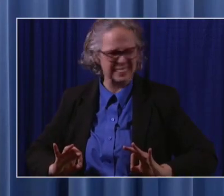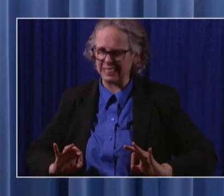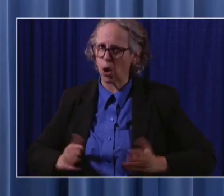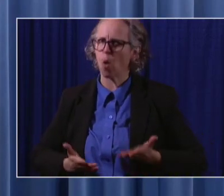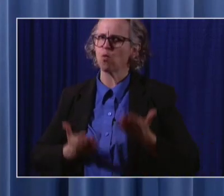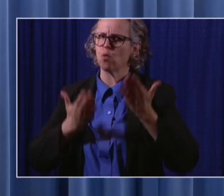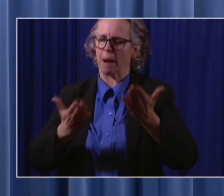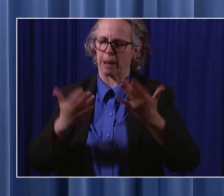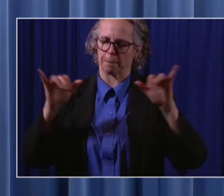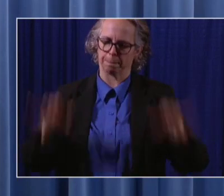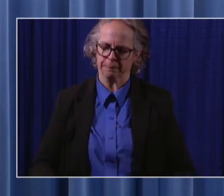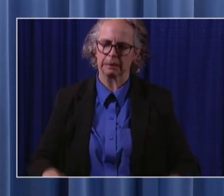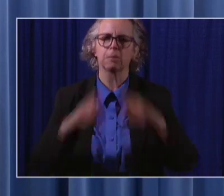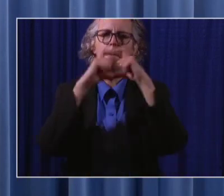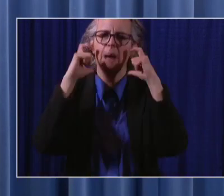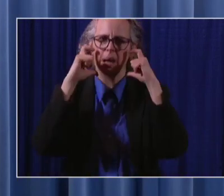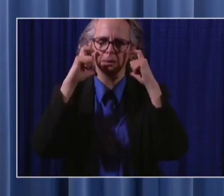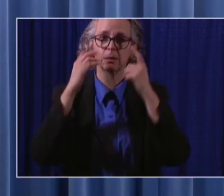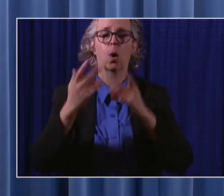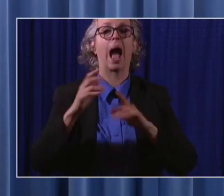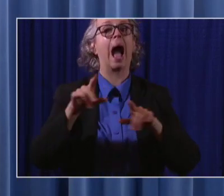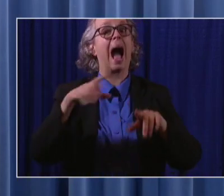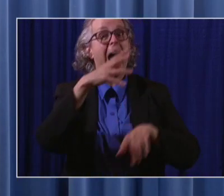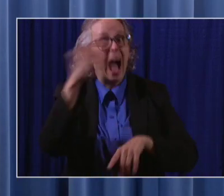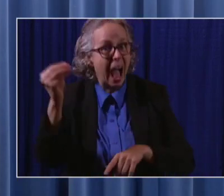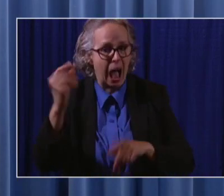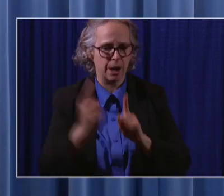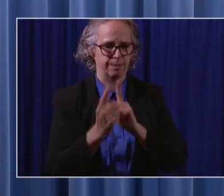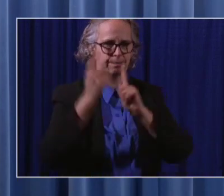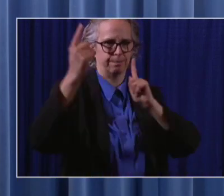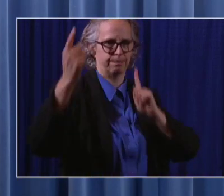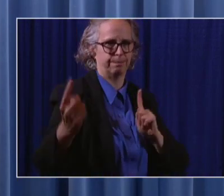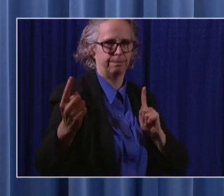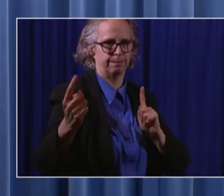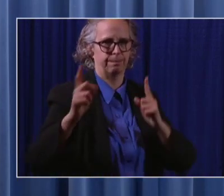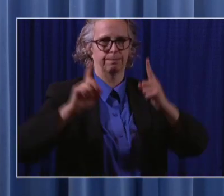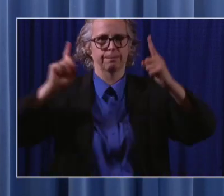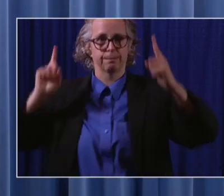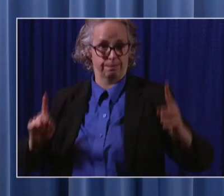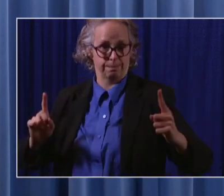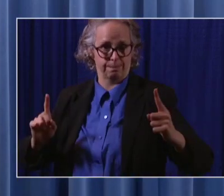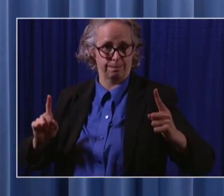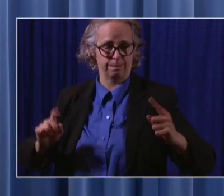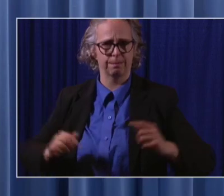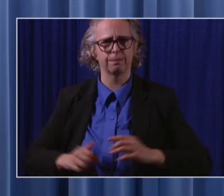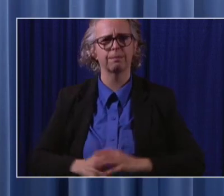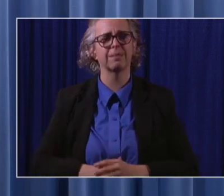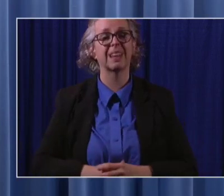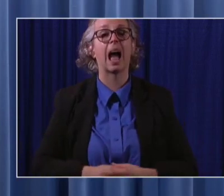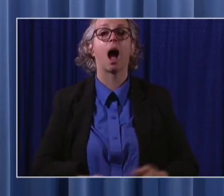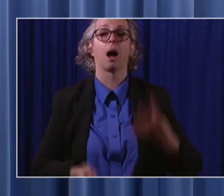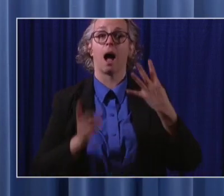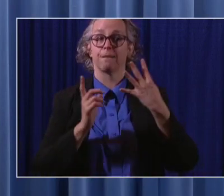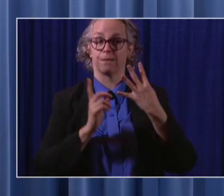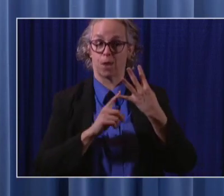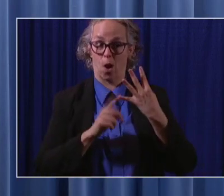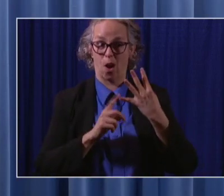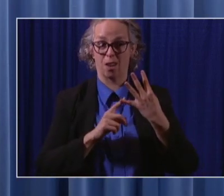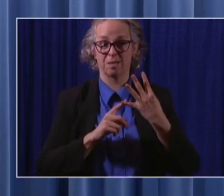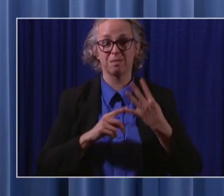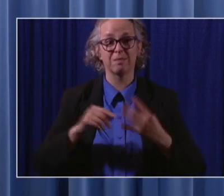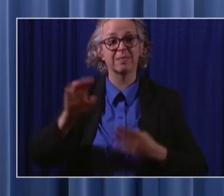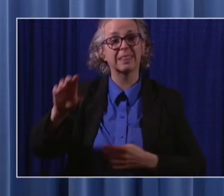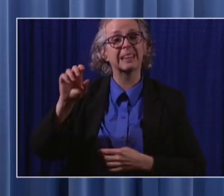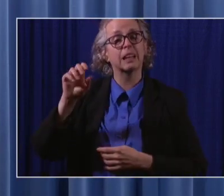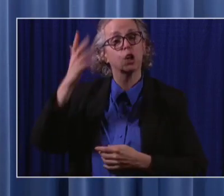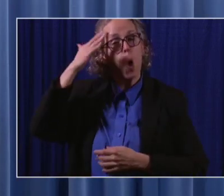times maintain physical distance. So try to do both. In regard to the use of takeout, outdoor dining or indoor